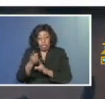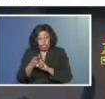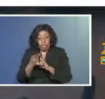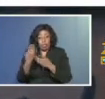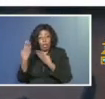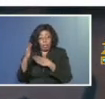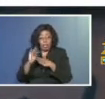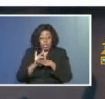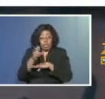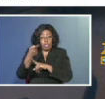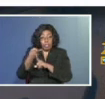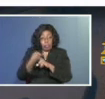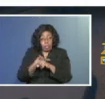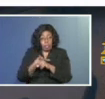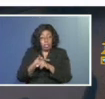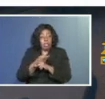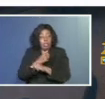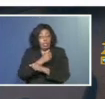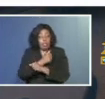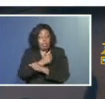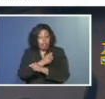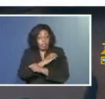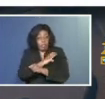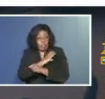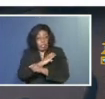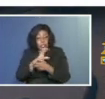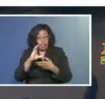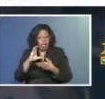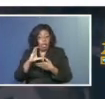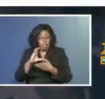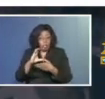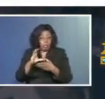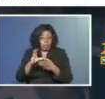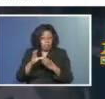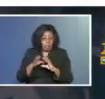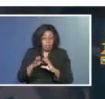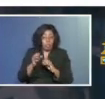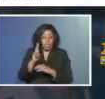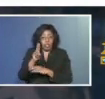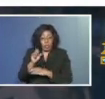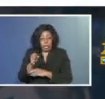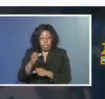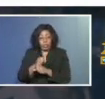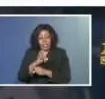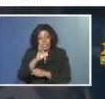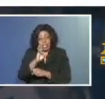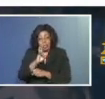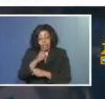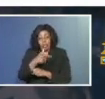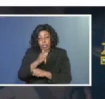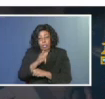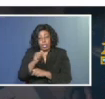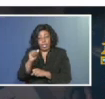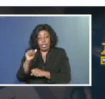Earlier this month, the police force partnered with the colleagues in the United States and seized 7 pistols, 1